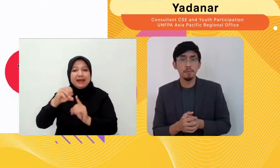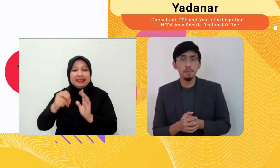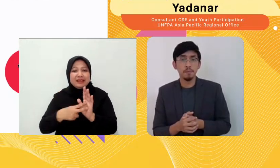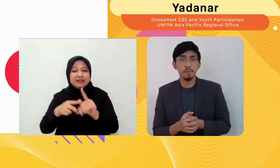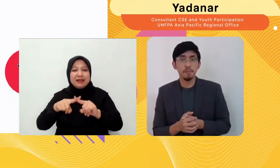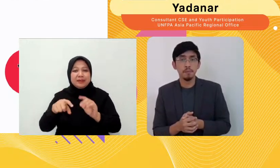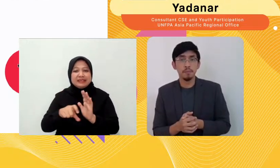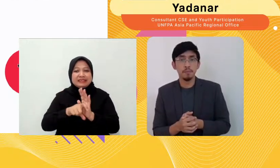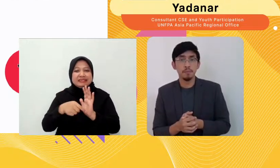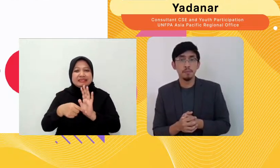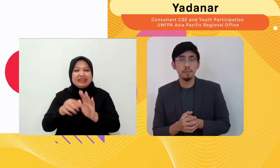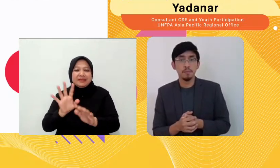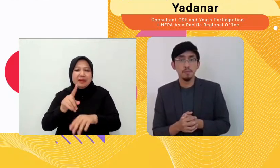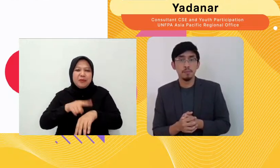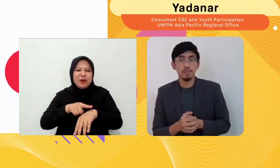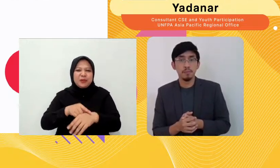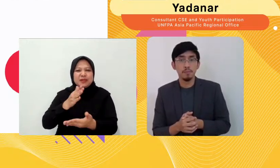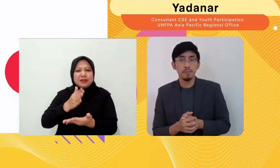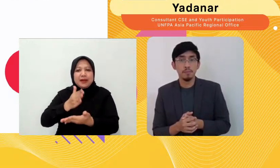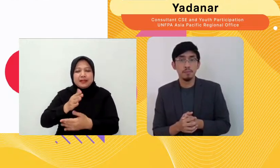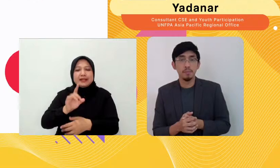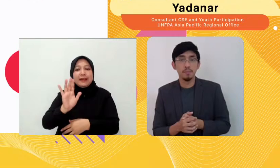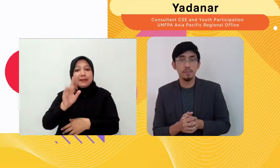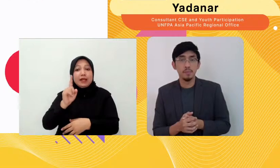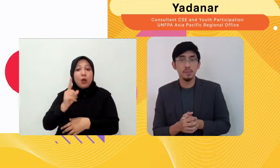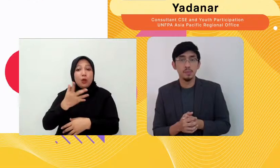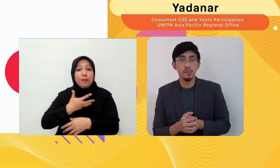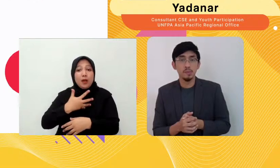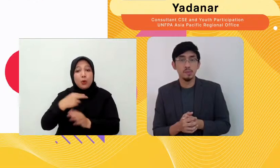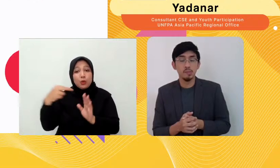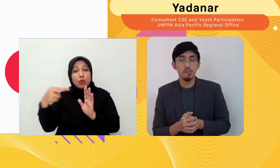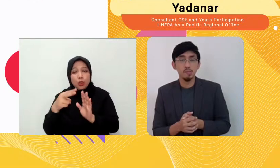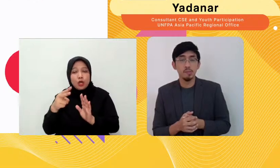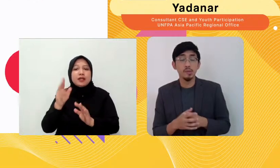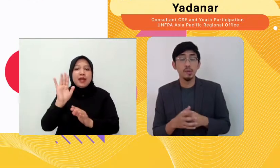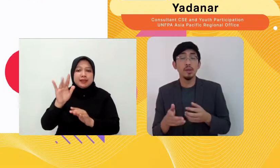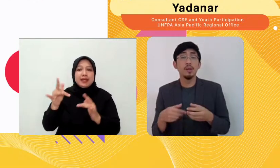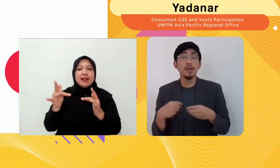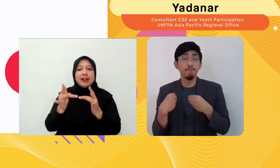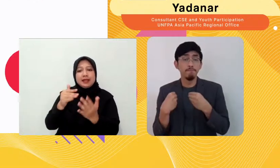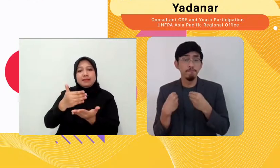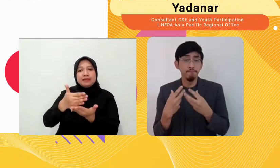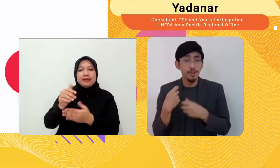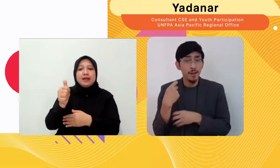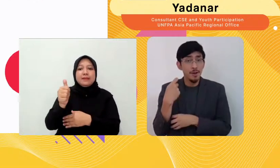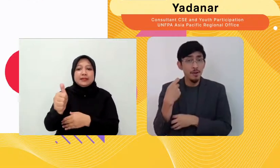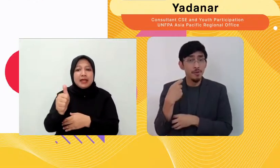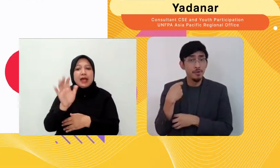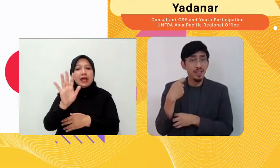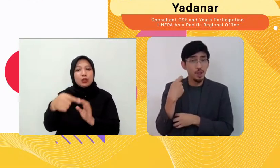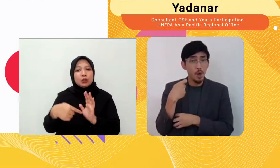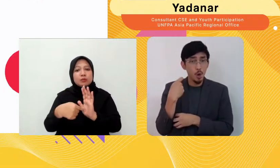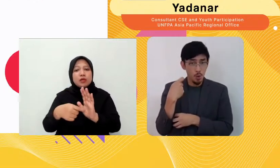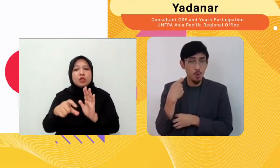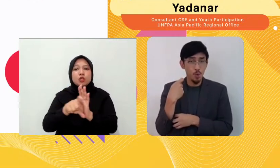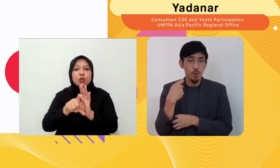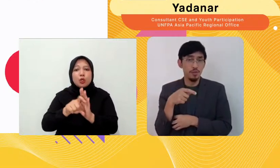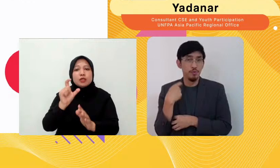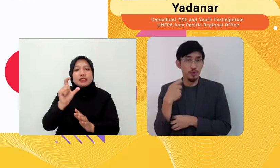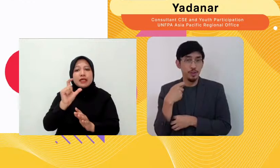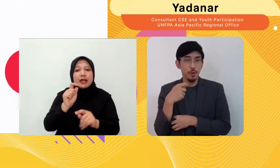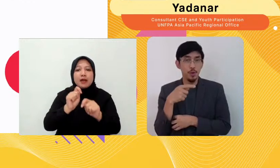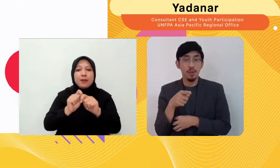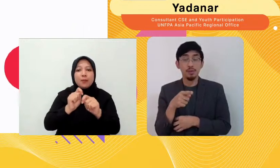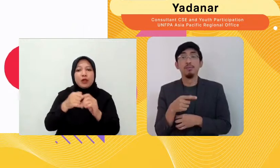time limitation. But when I will share it, you can watch this video as an example of like how the content promote the norms and rights.